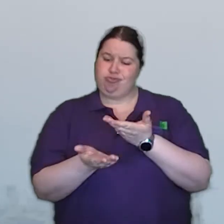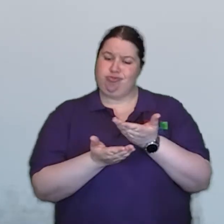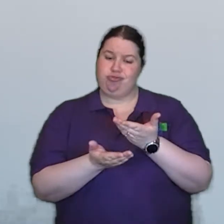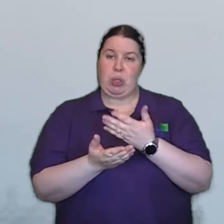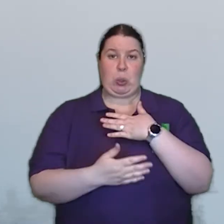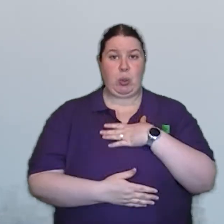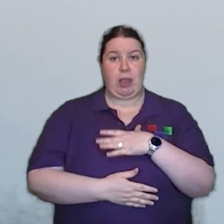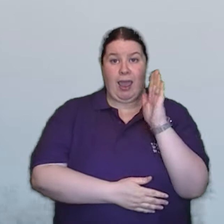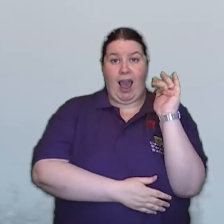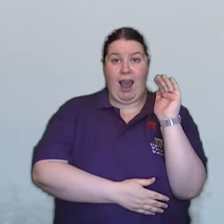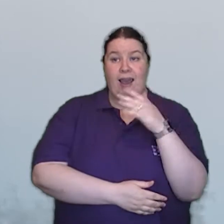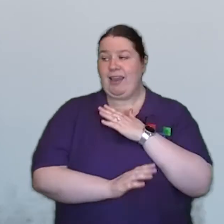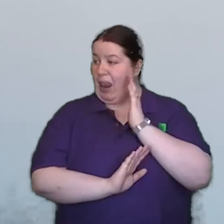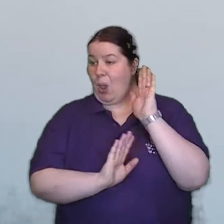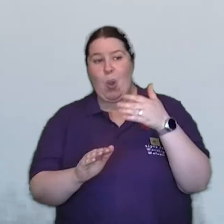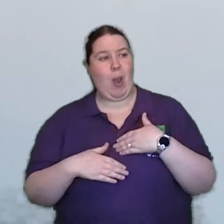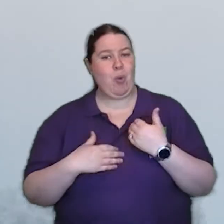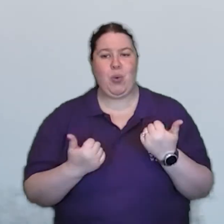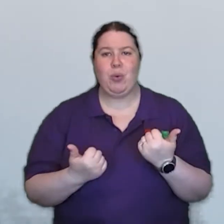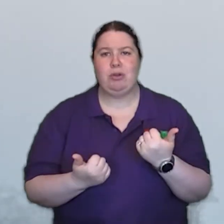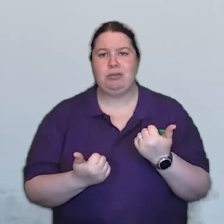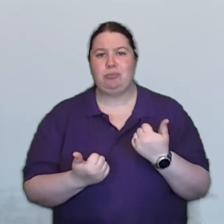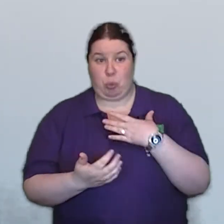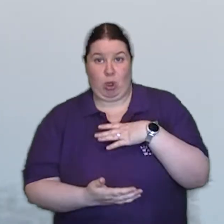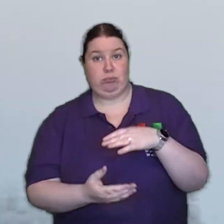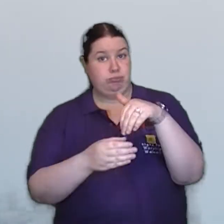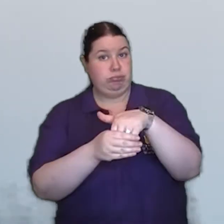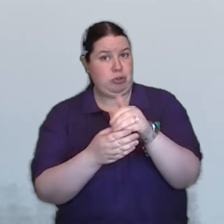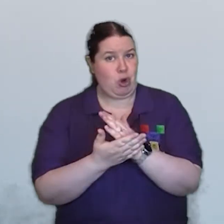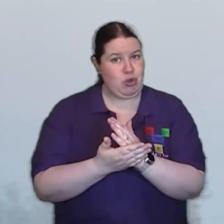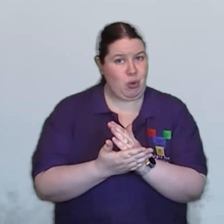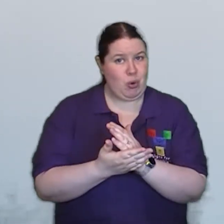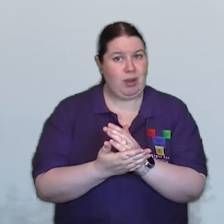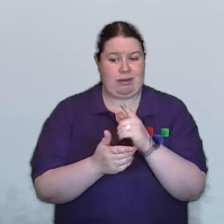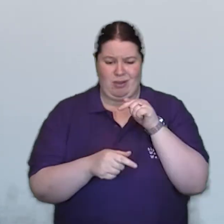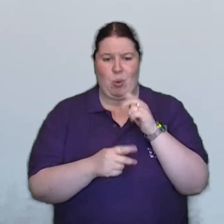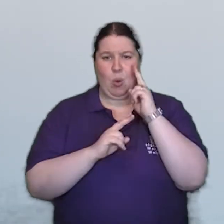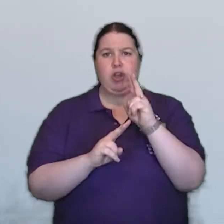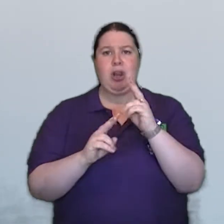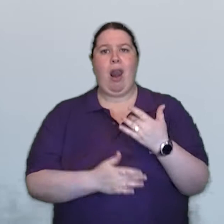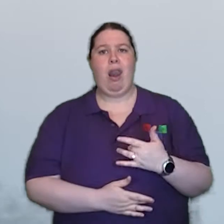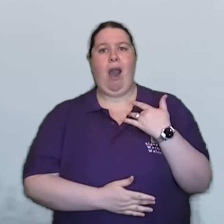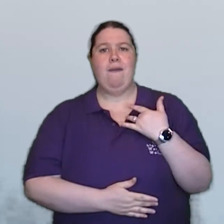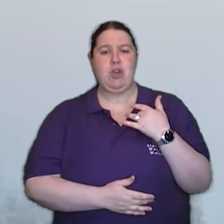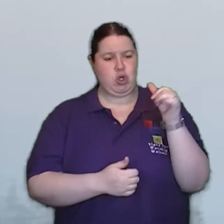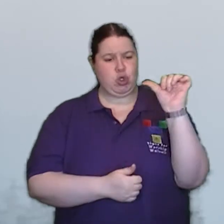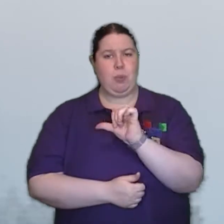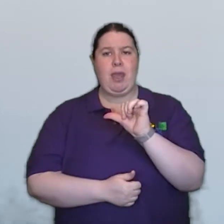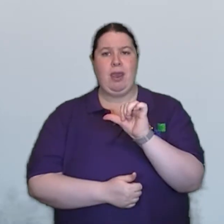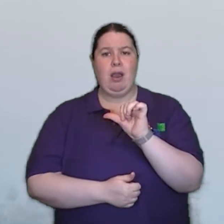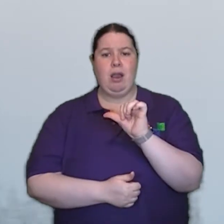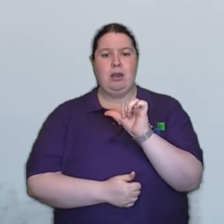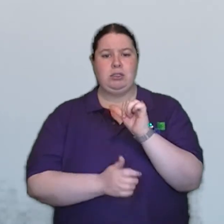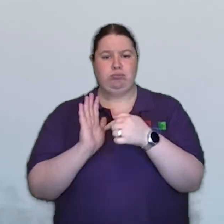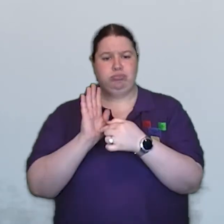chat. And if you want to do this and you're not sure how to do it, if you're watching on Sunday morning, there should be a